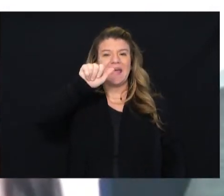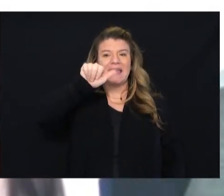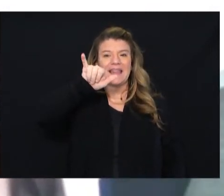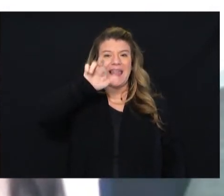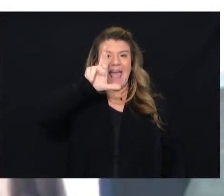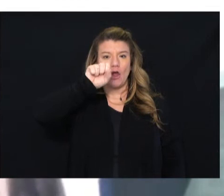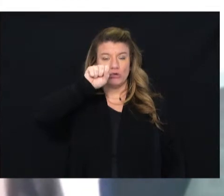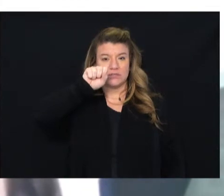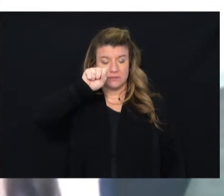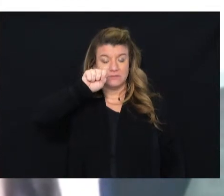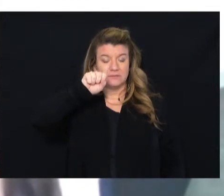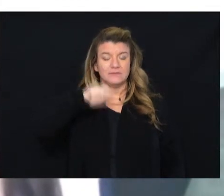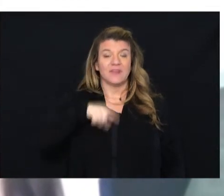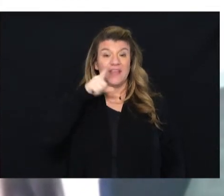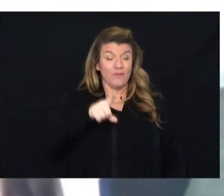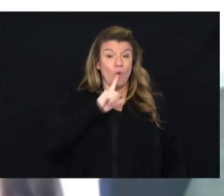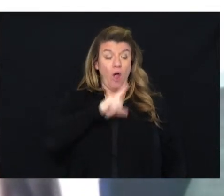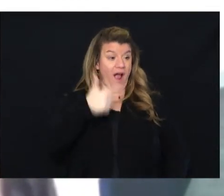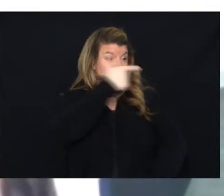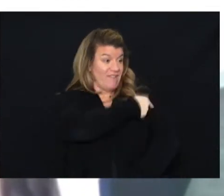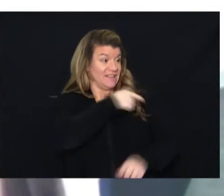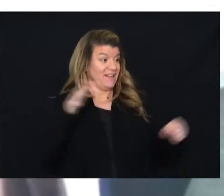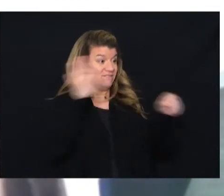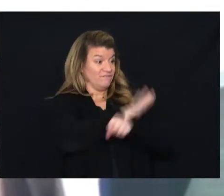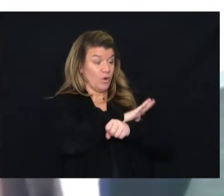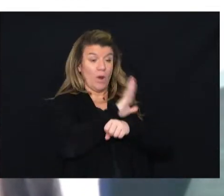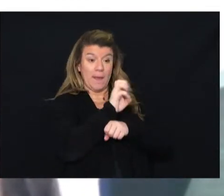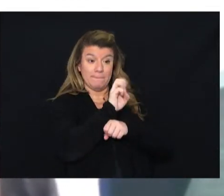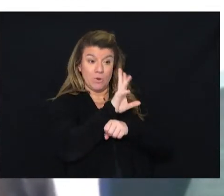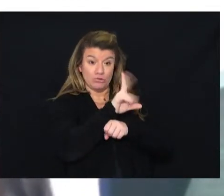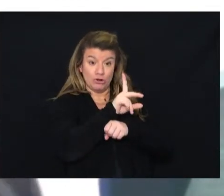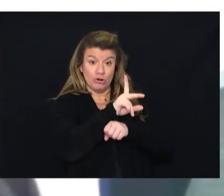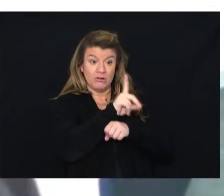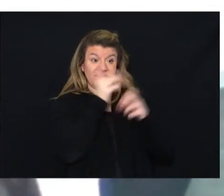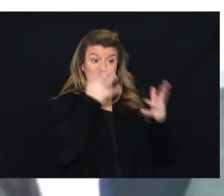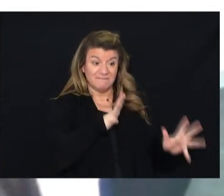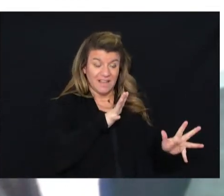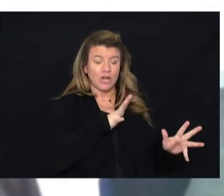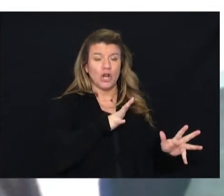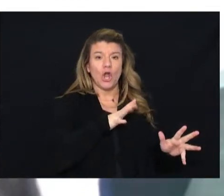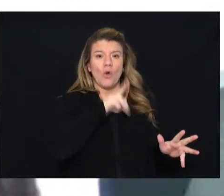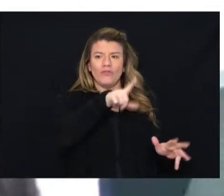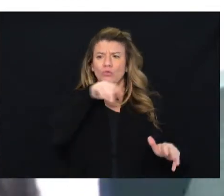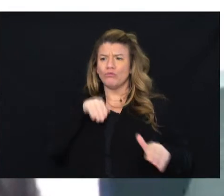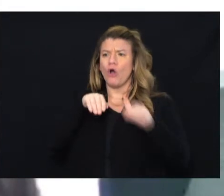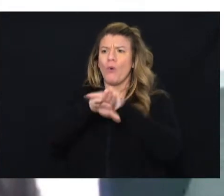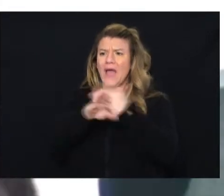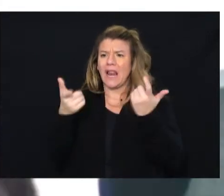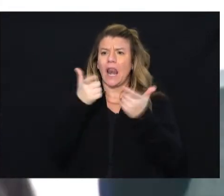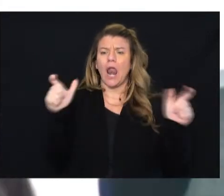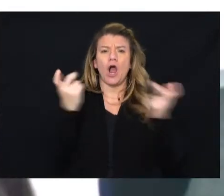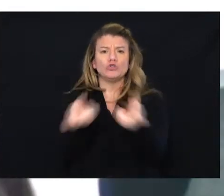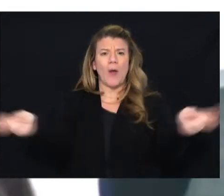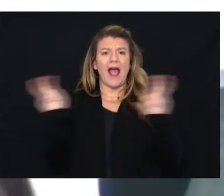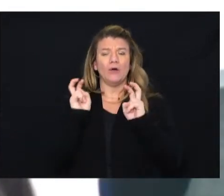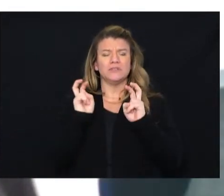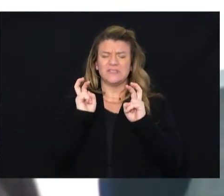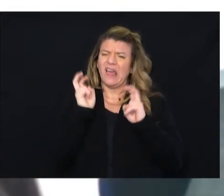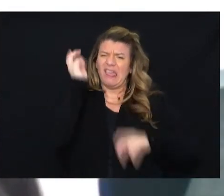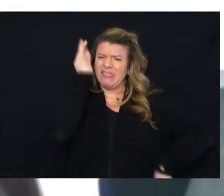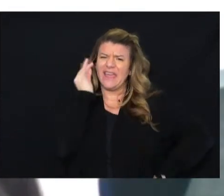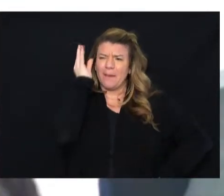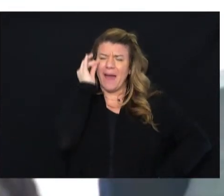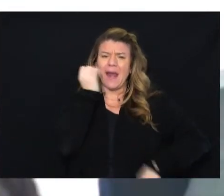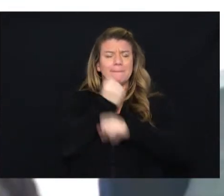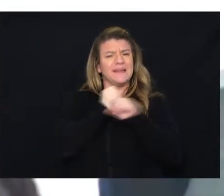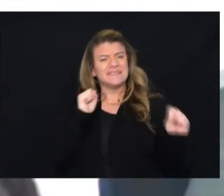if you are vaccinated and fully boosted, to use precautions when in large crowds, and just to think about where you're